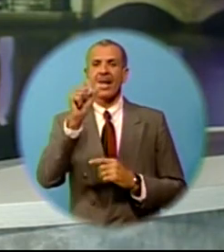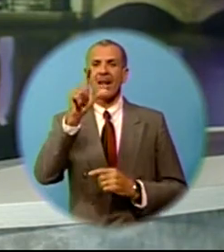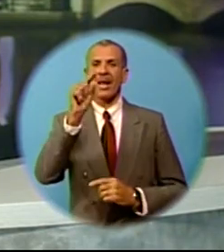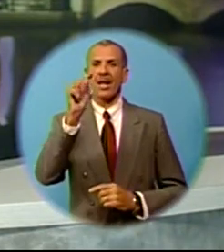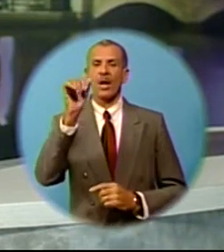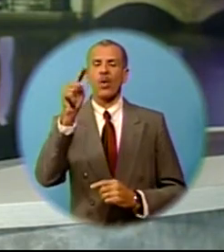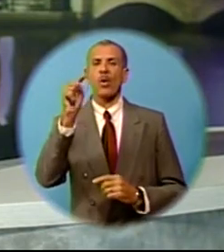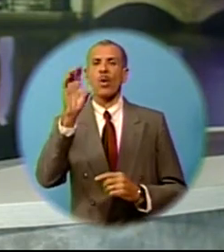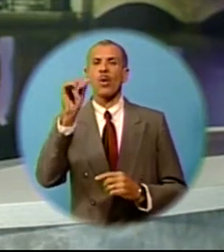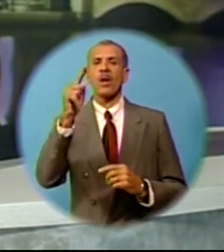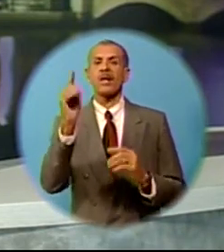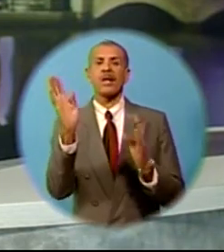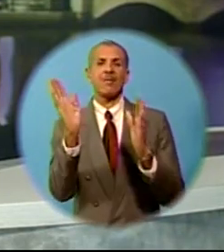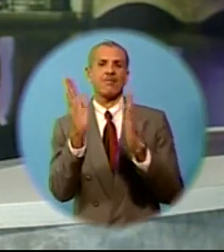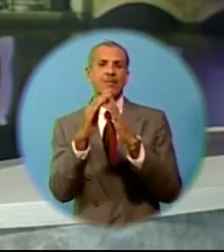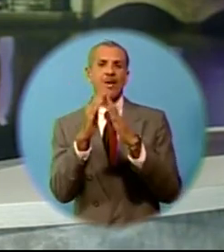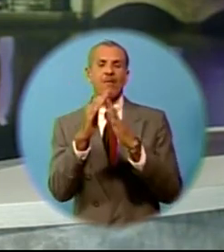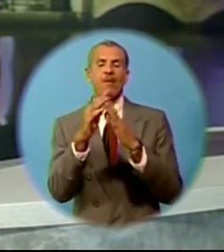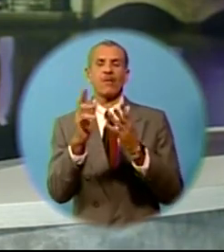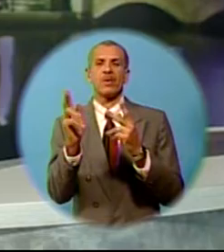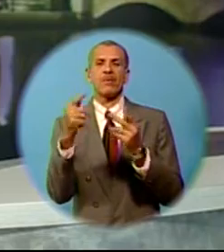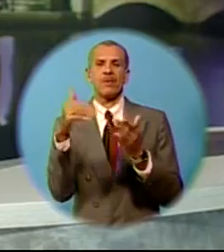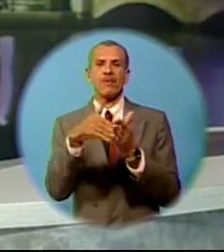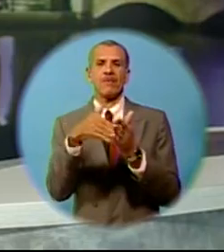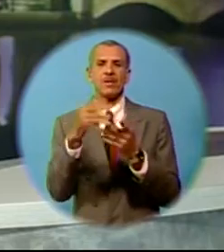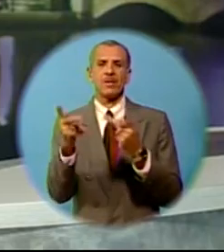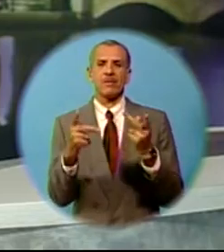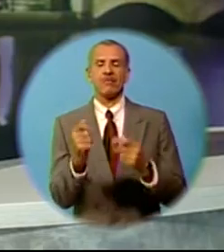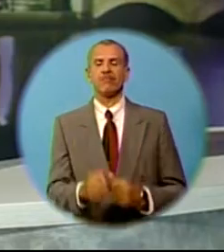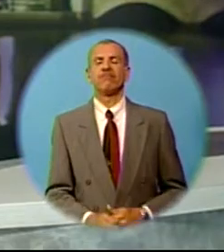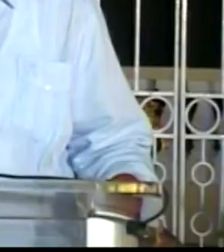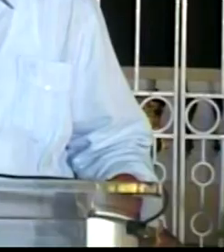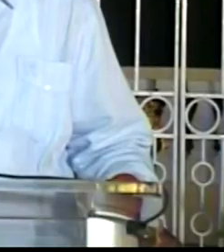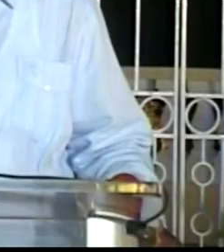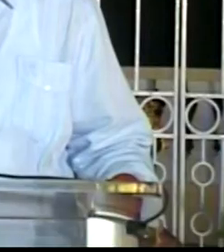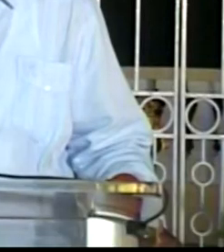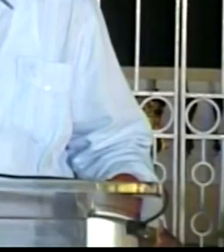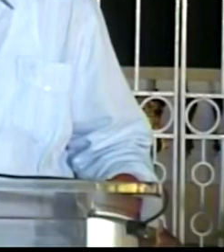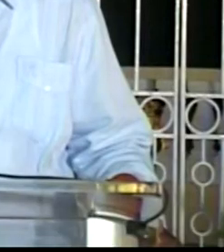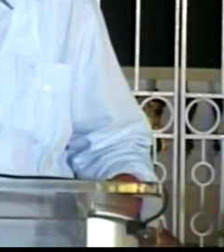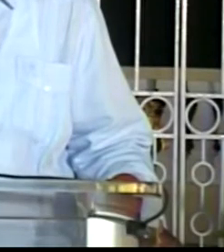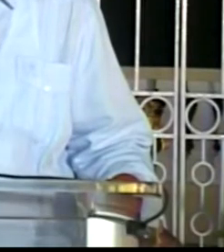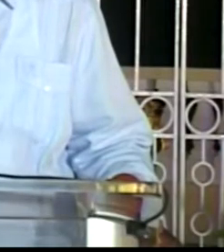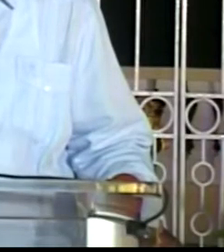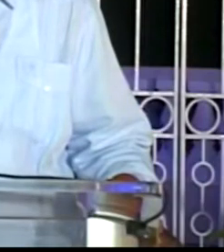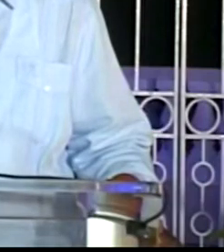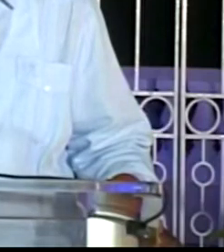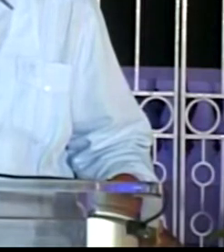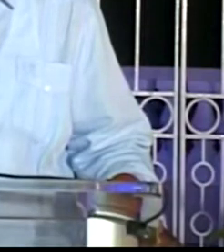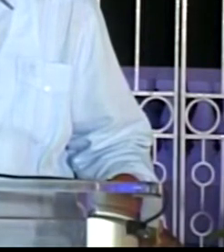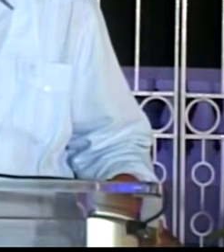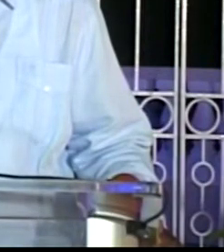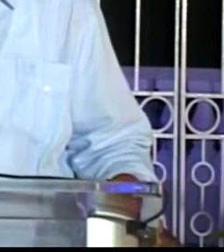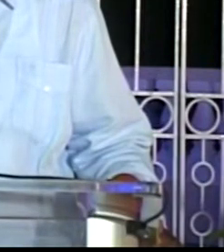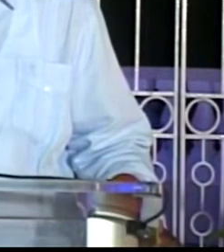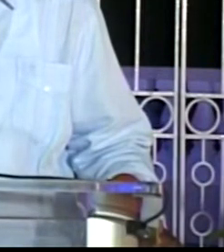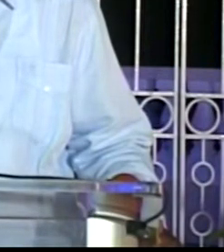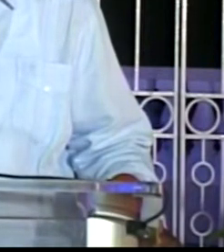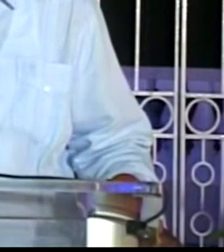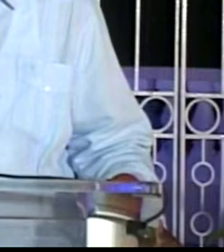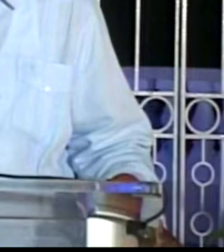at a reception for repeat visitors. We have had to import oil at some